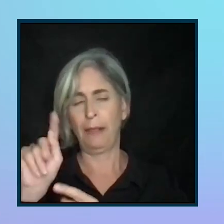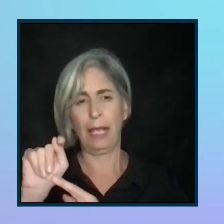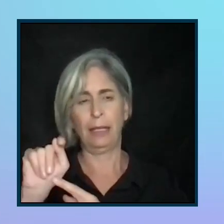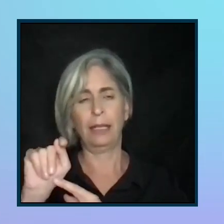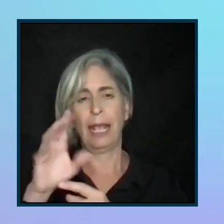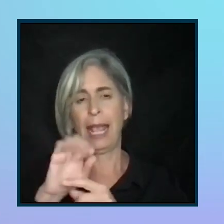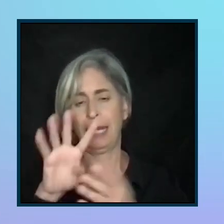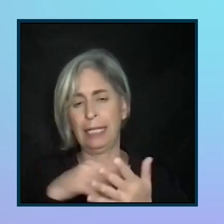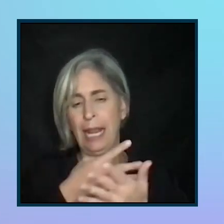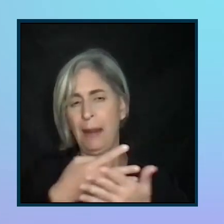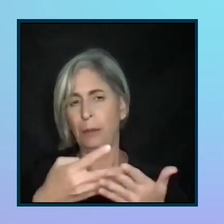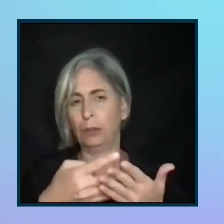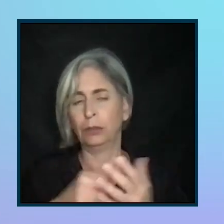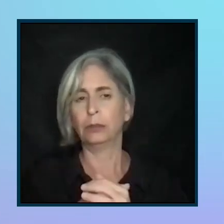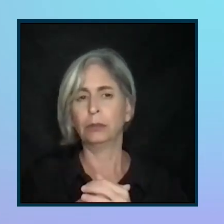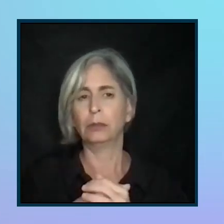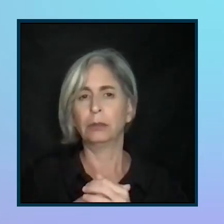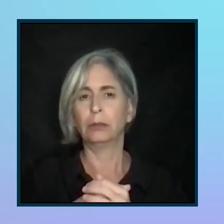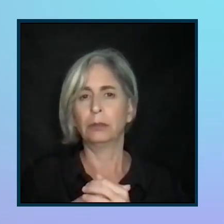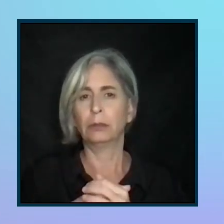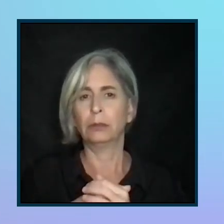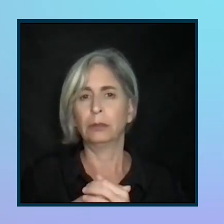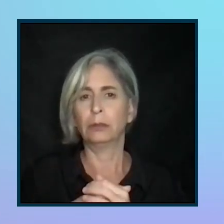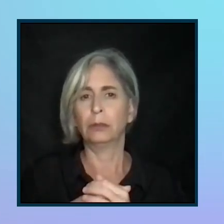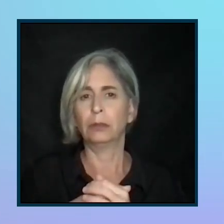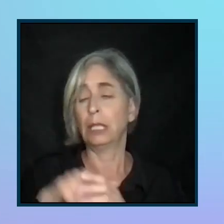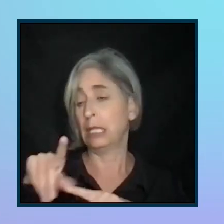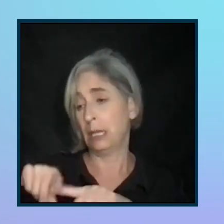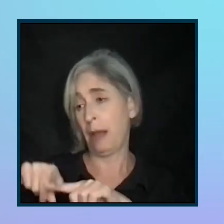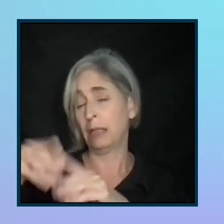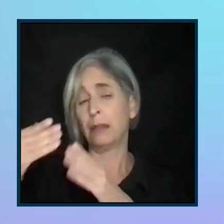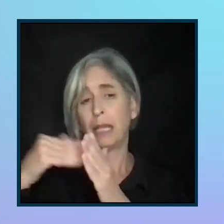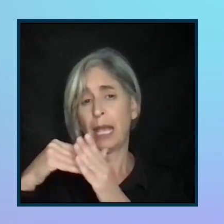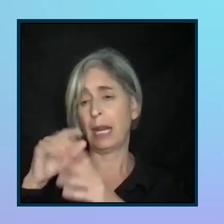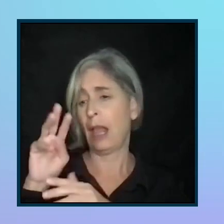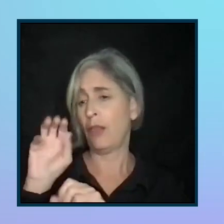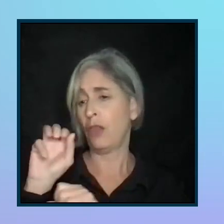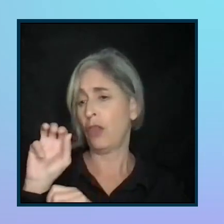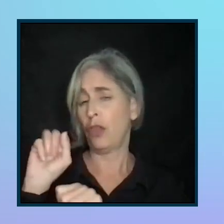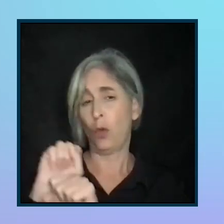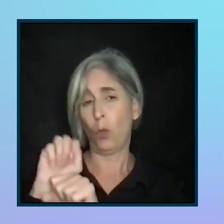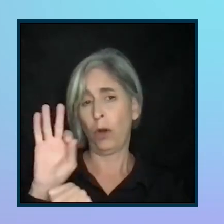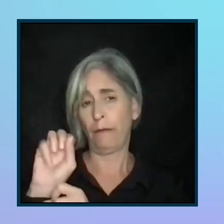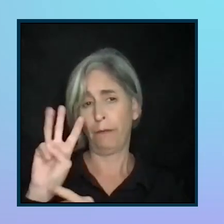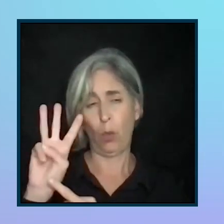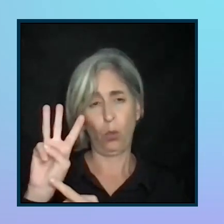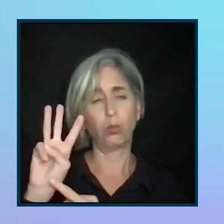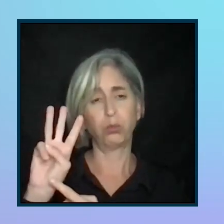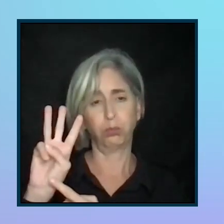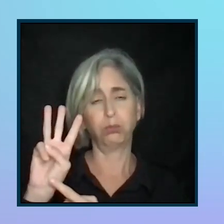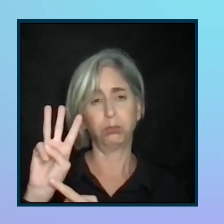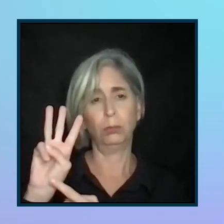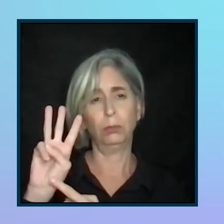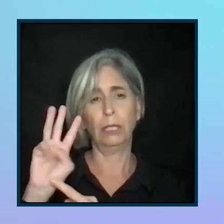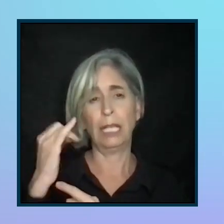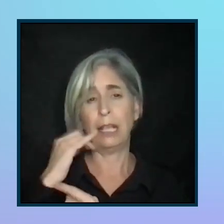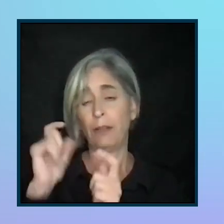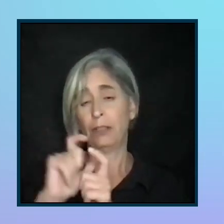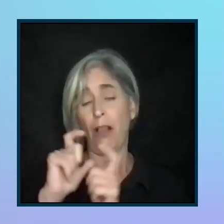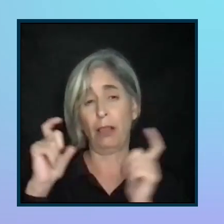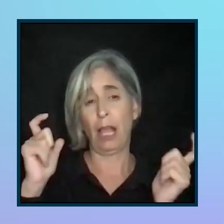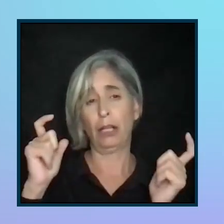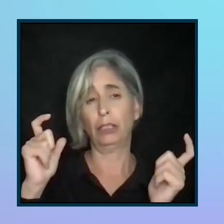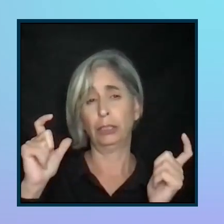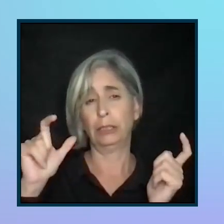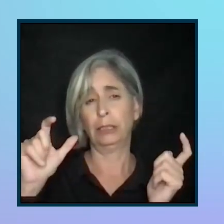tables? Okay, it depends again on the workflow. Mm-hmm. If it is a large batch that is